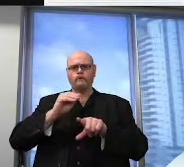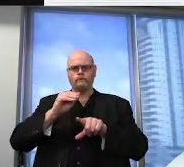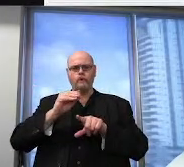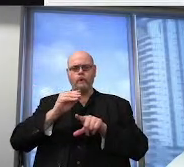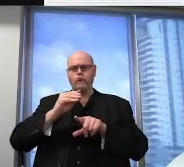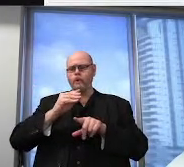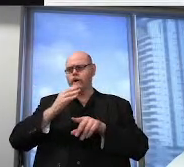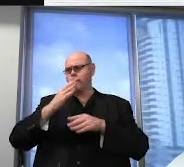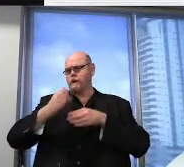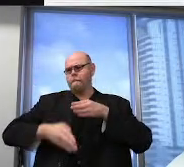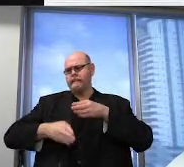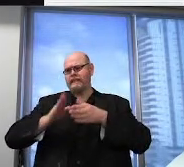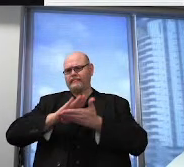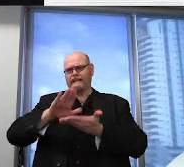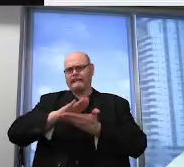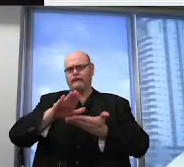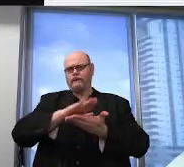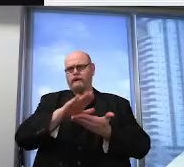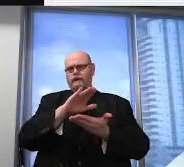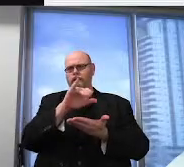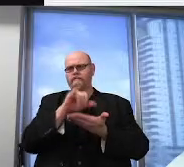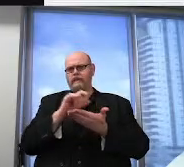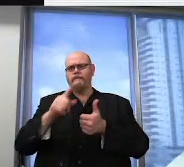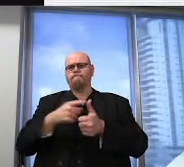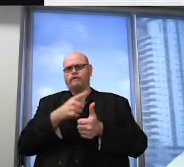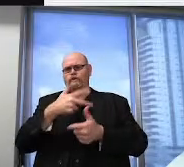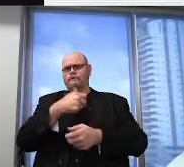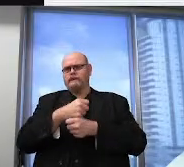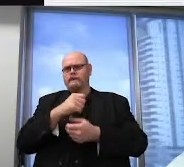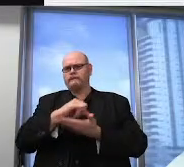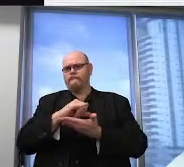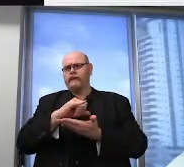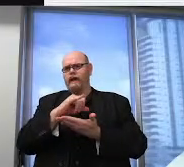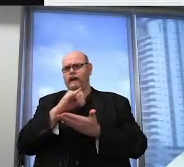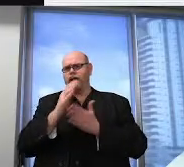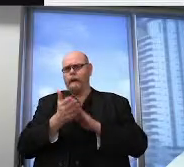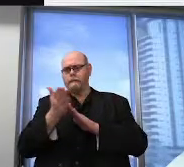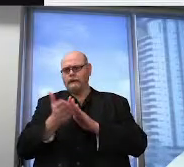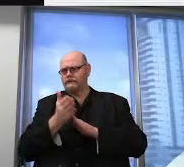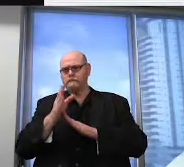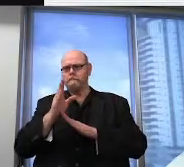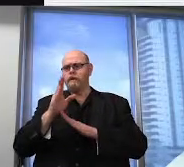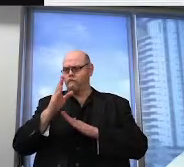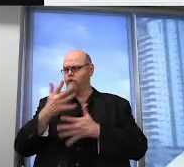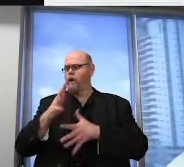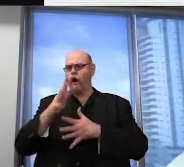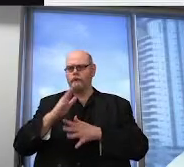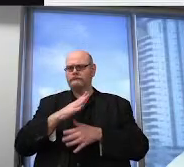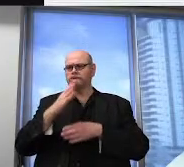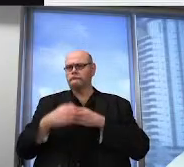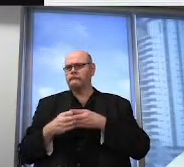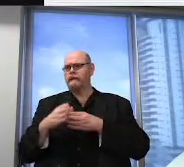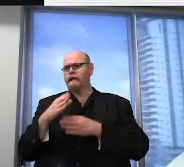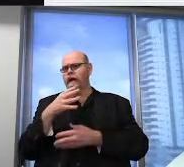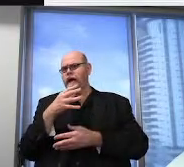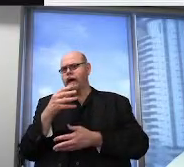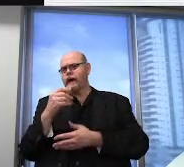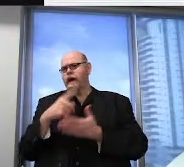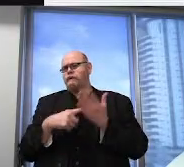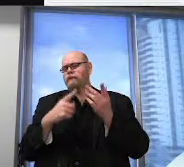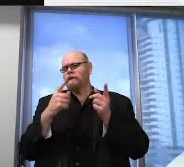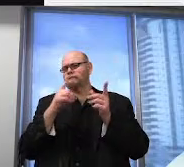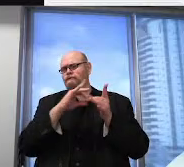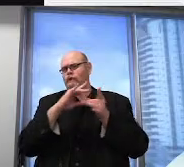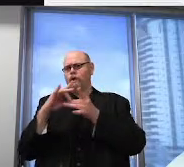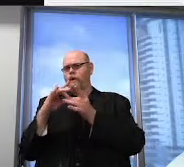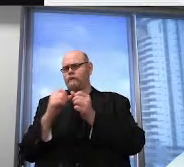clearing of the 230 kV within the first 3 years of operation. We have completed that. And what will also be